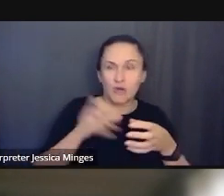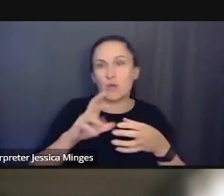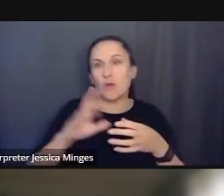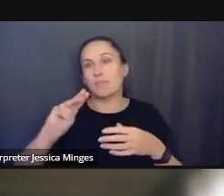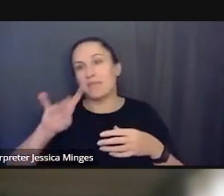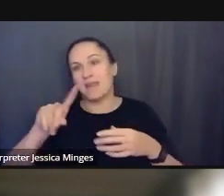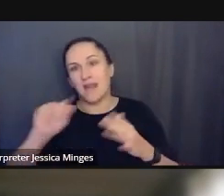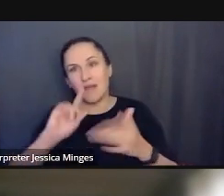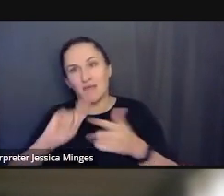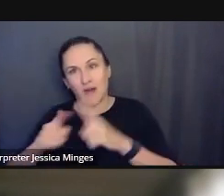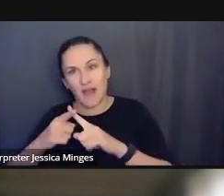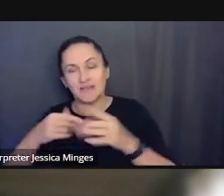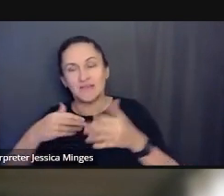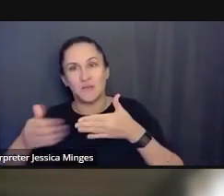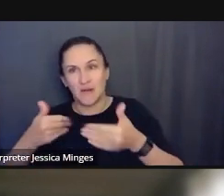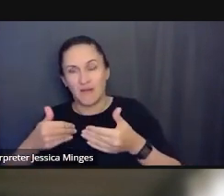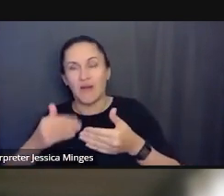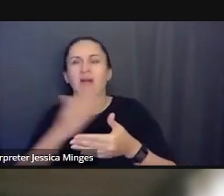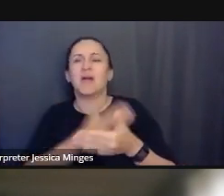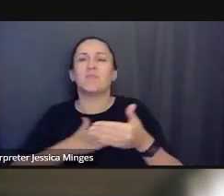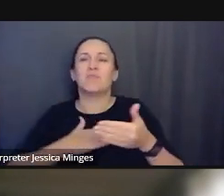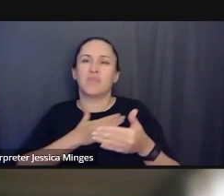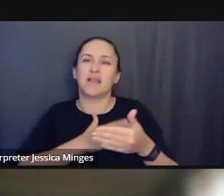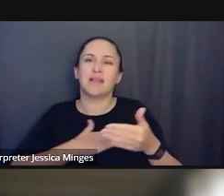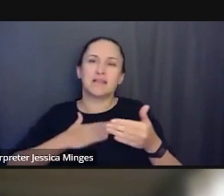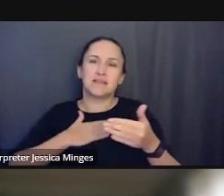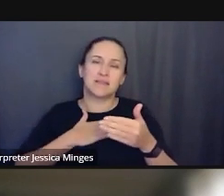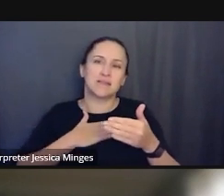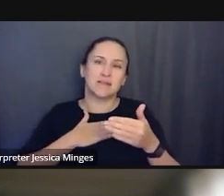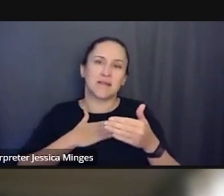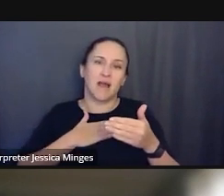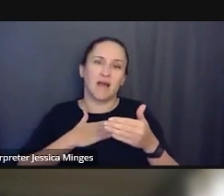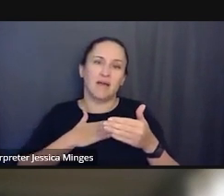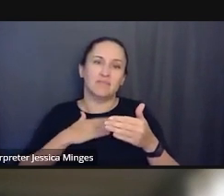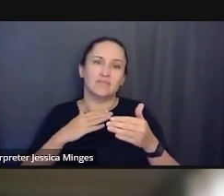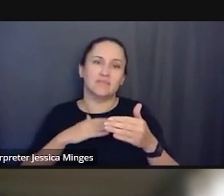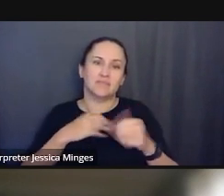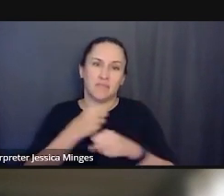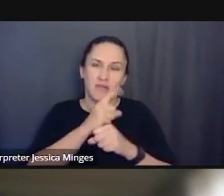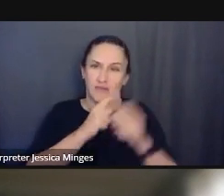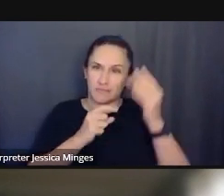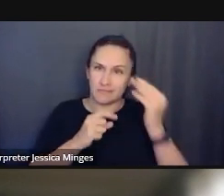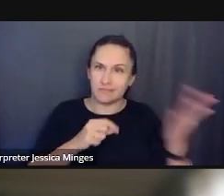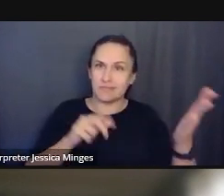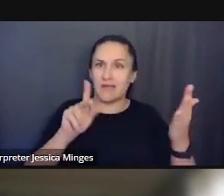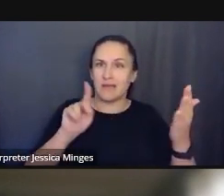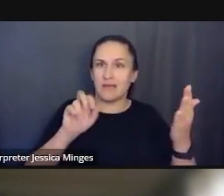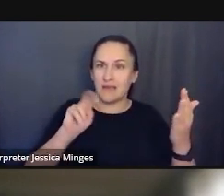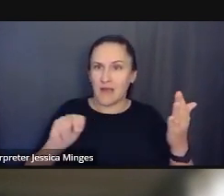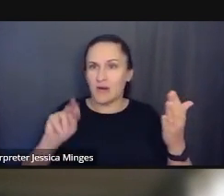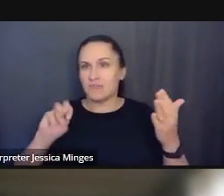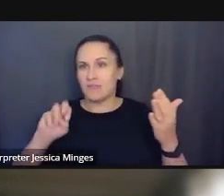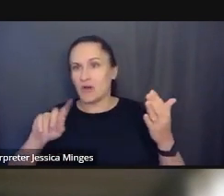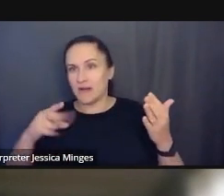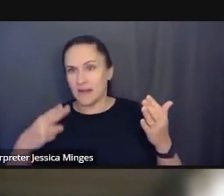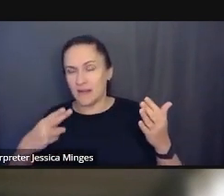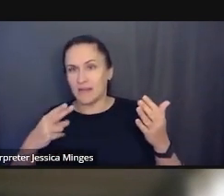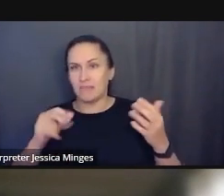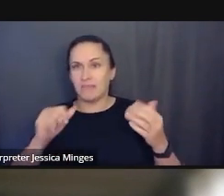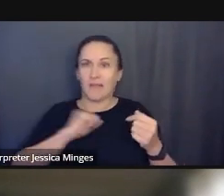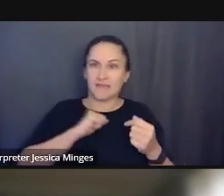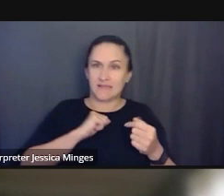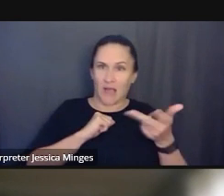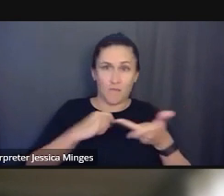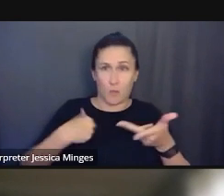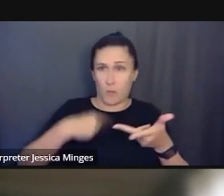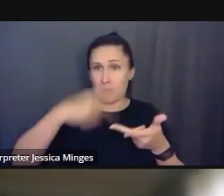friends and things like that, just loop back to Karen, Meredith, and myself, and we're happy to support